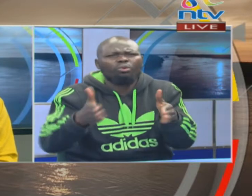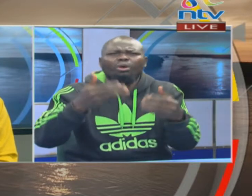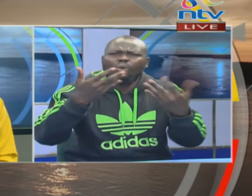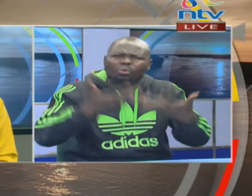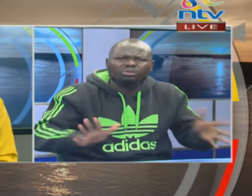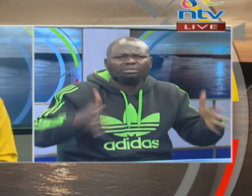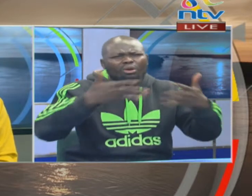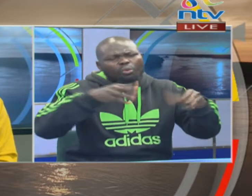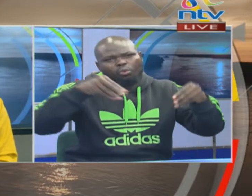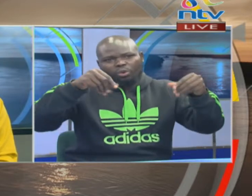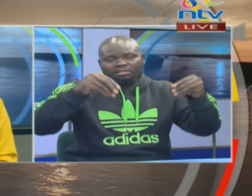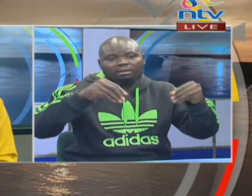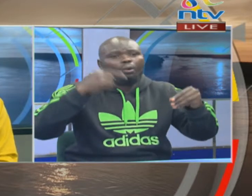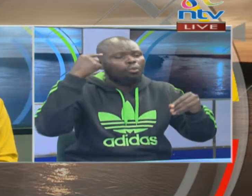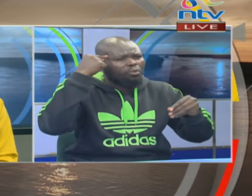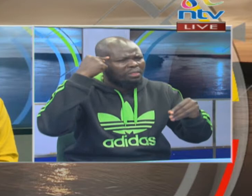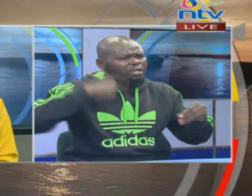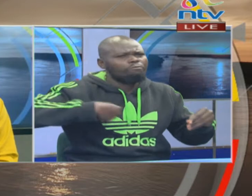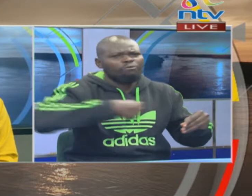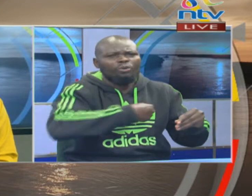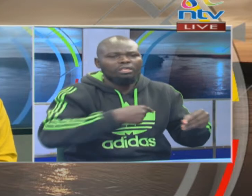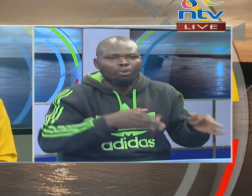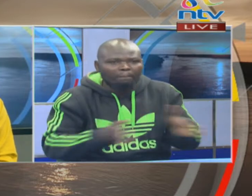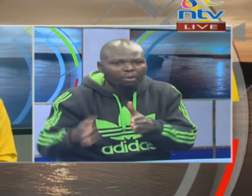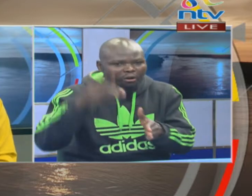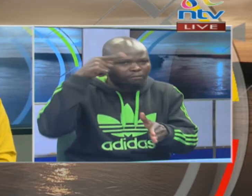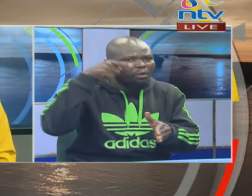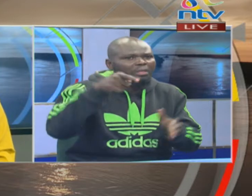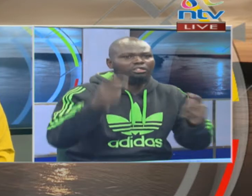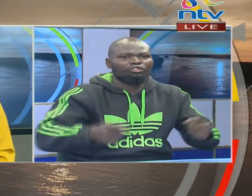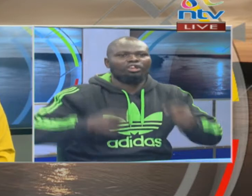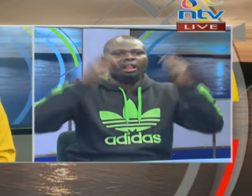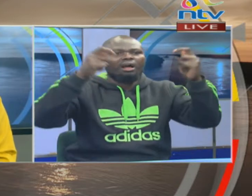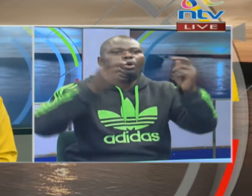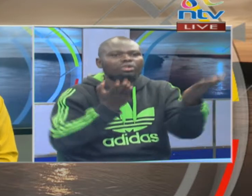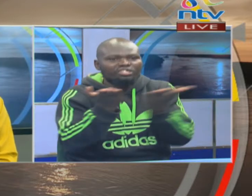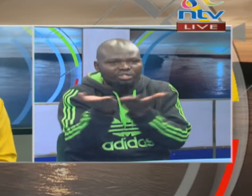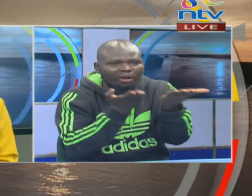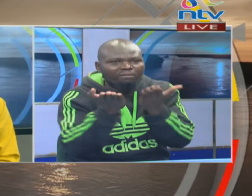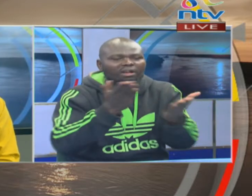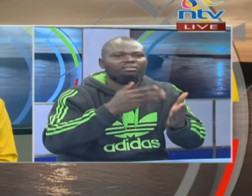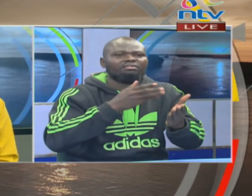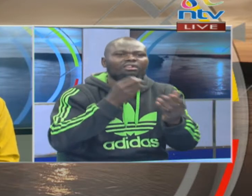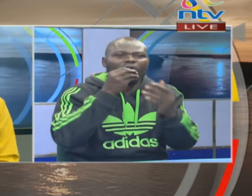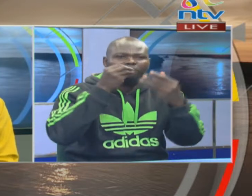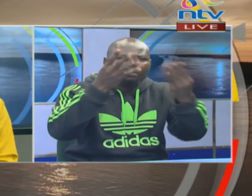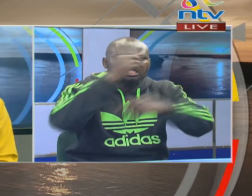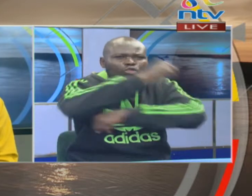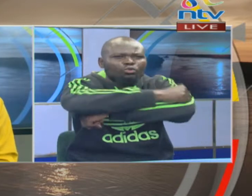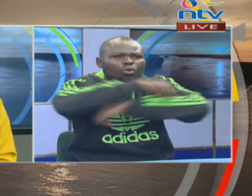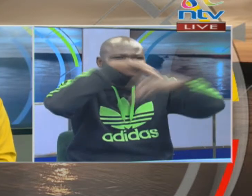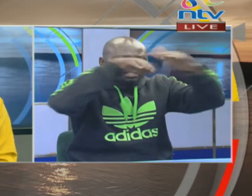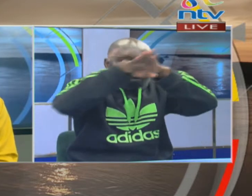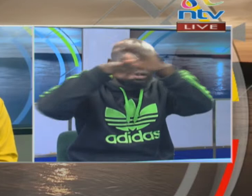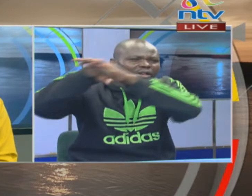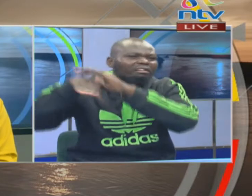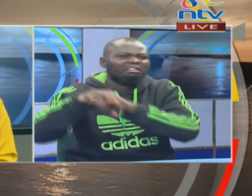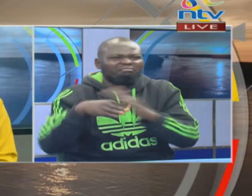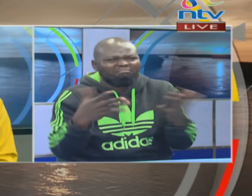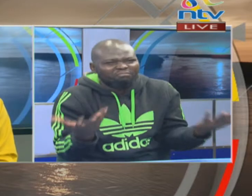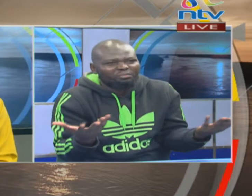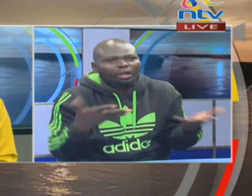So I know many of we have many deaf people who have good quality of working, but because